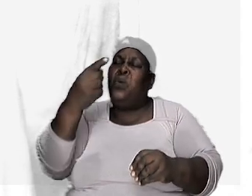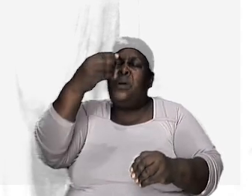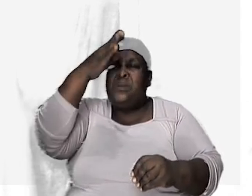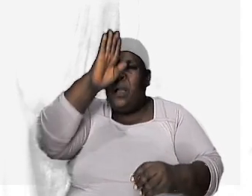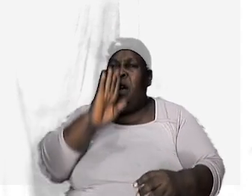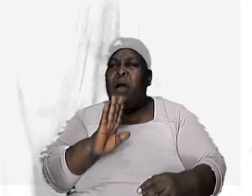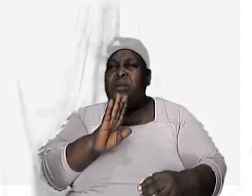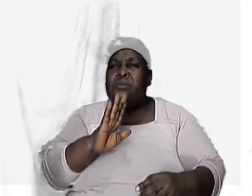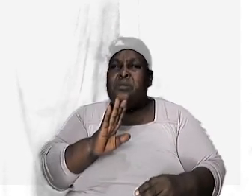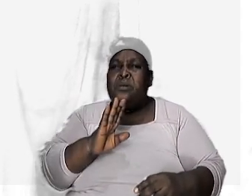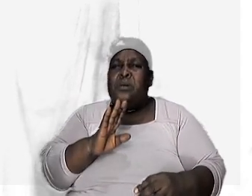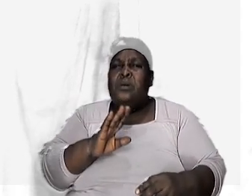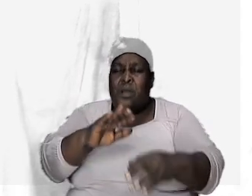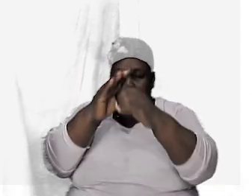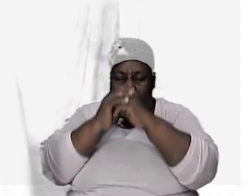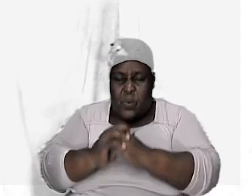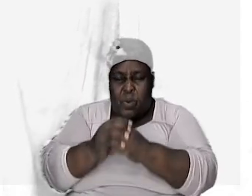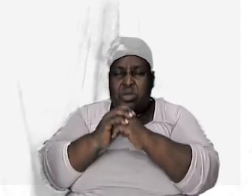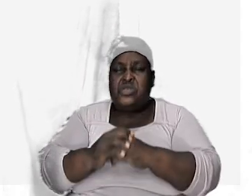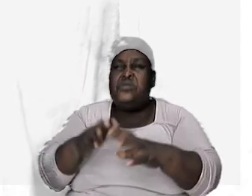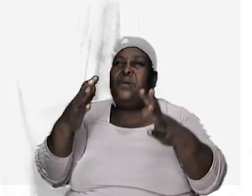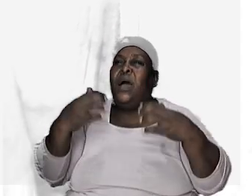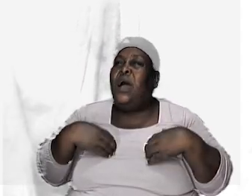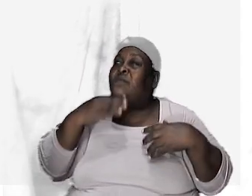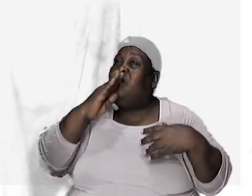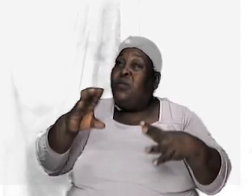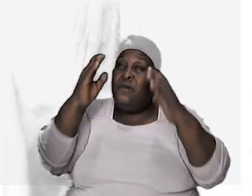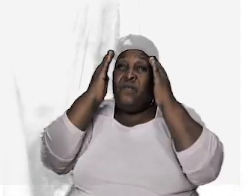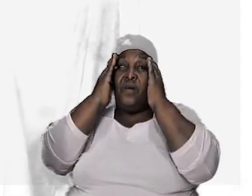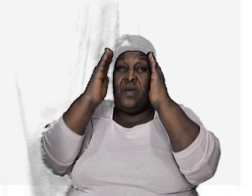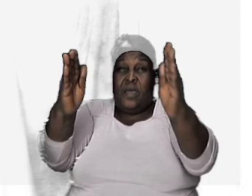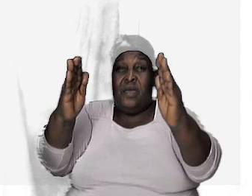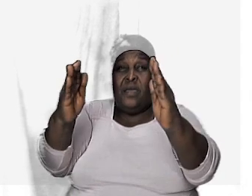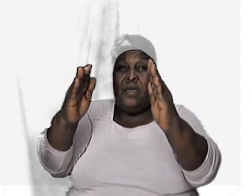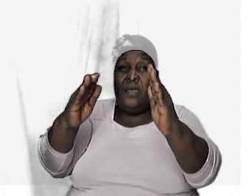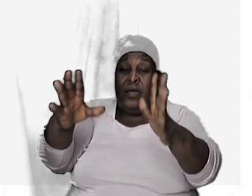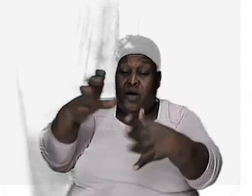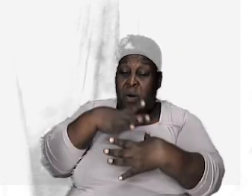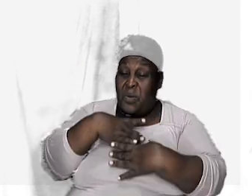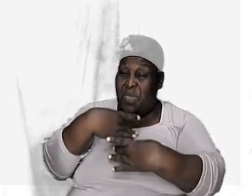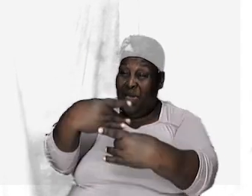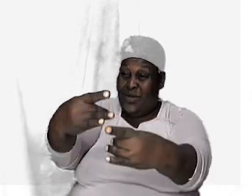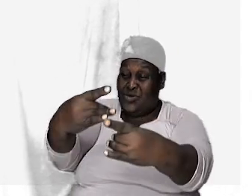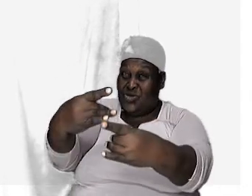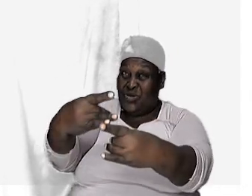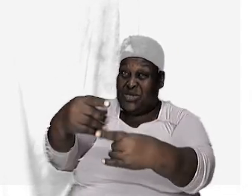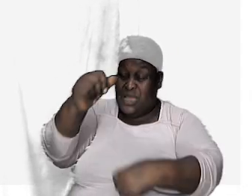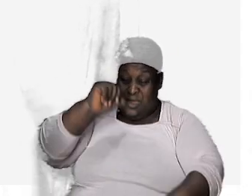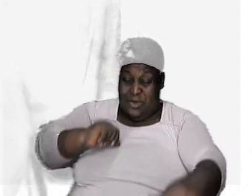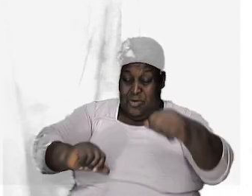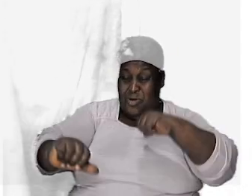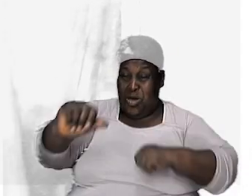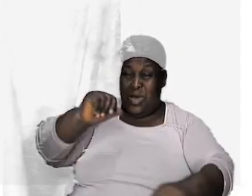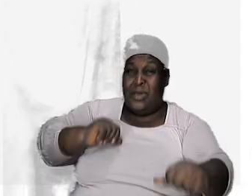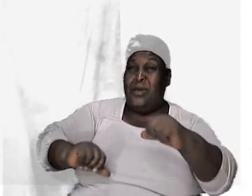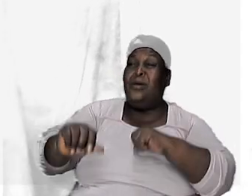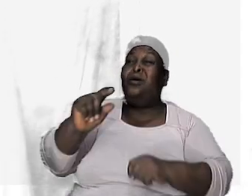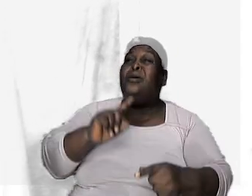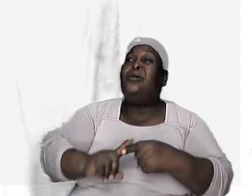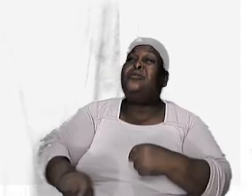has to be focused. It has to have a great deal of attention or interest or activity towards